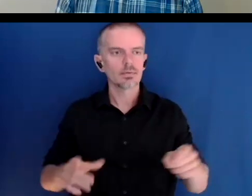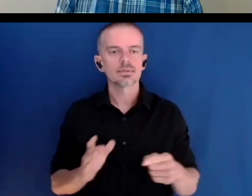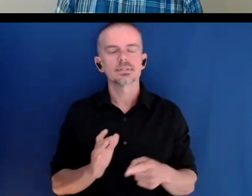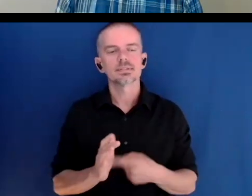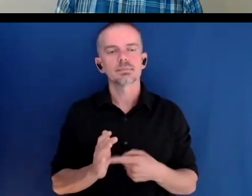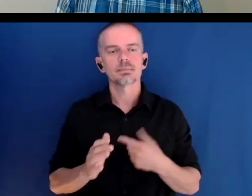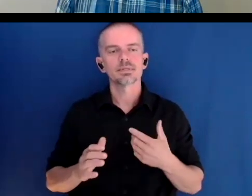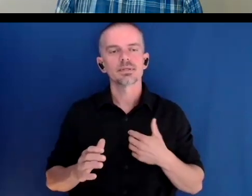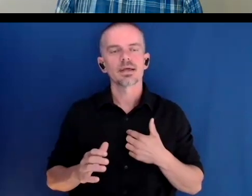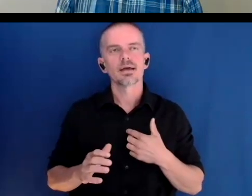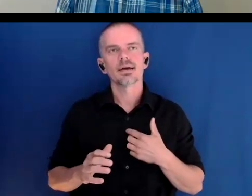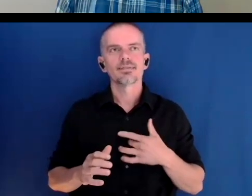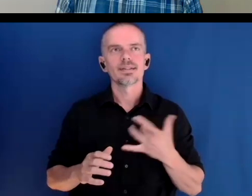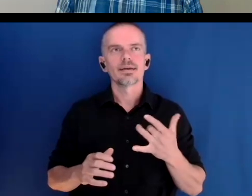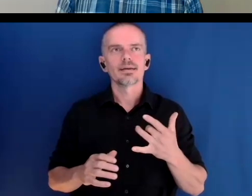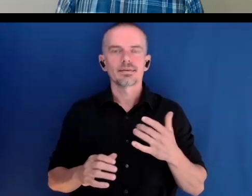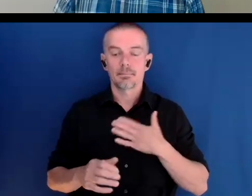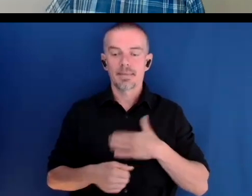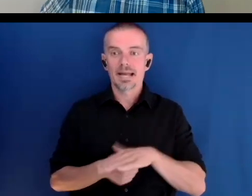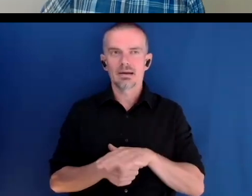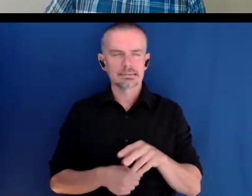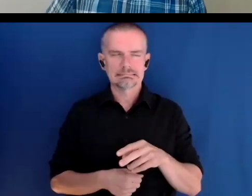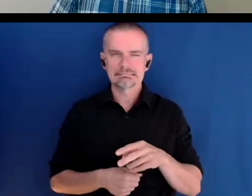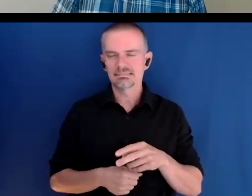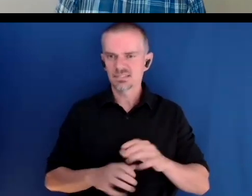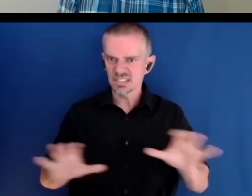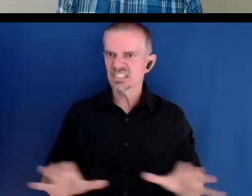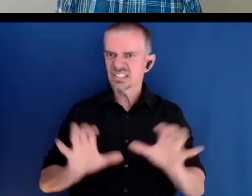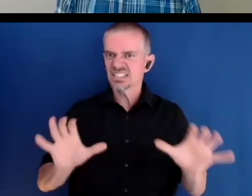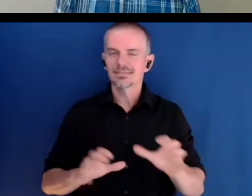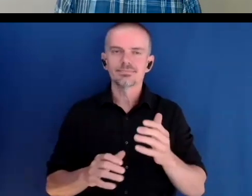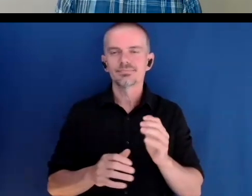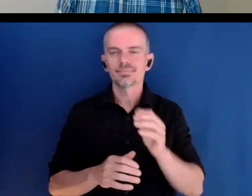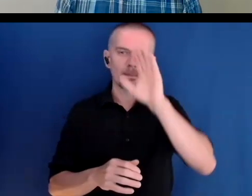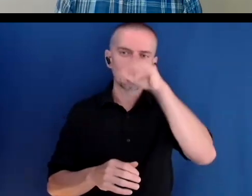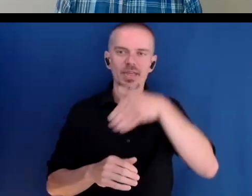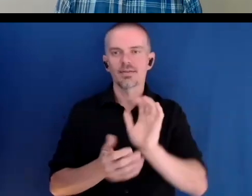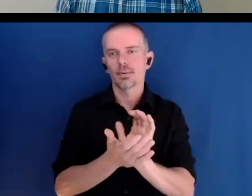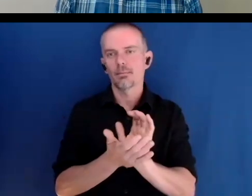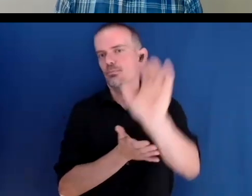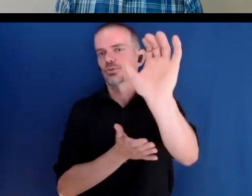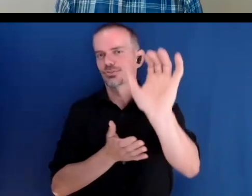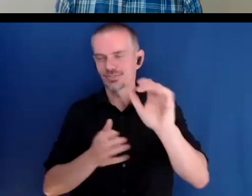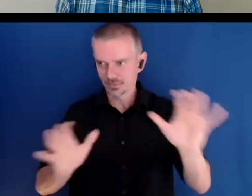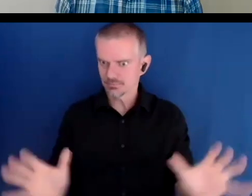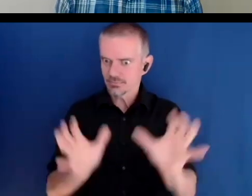elephant up the hill in my own region to try to do something similar. And I think they probably had